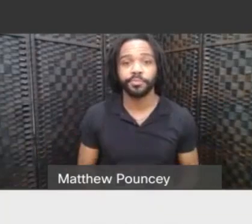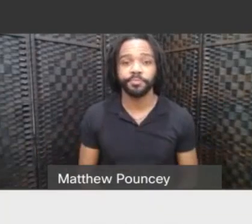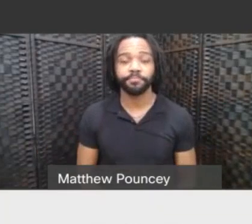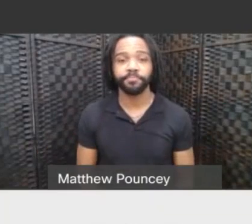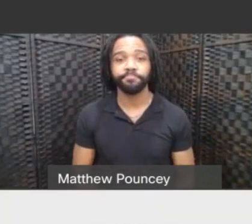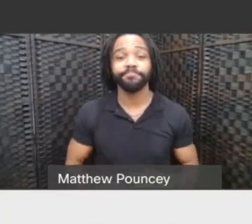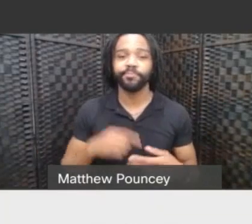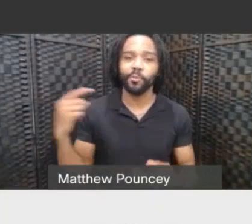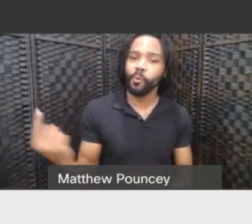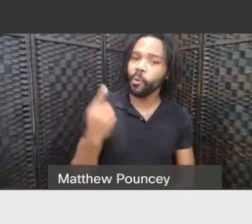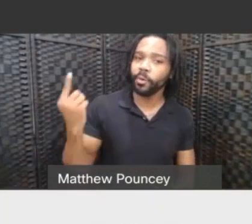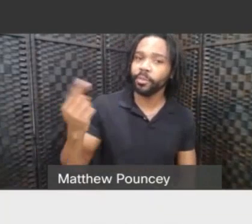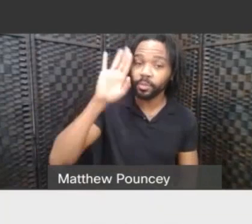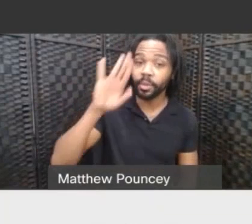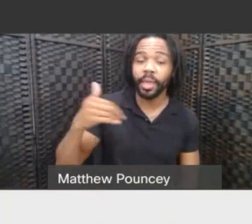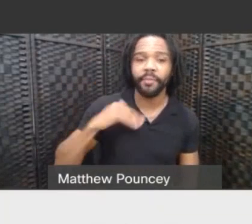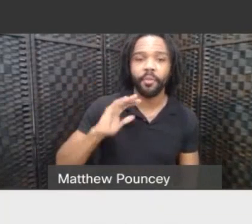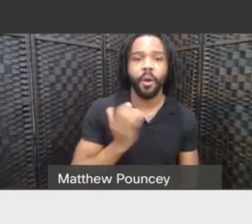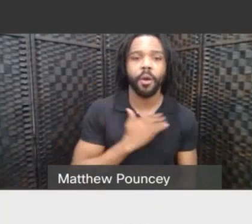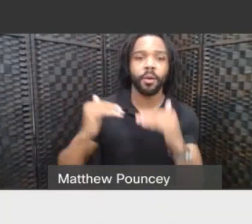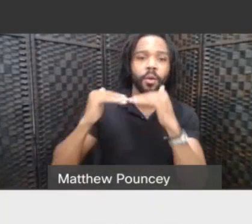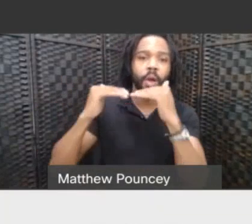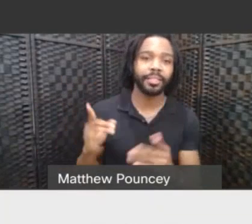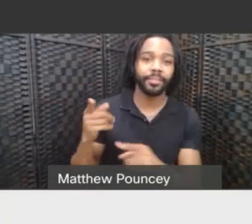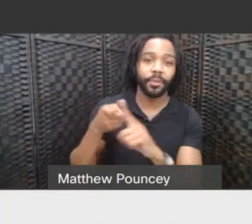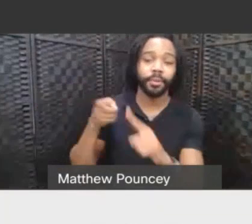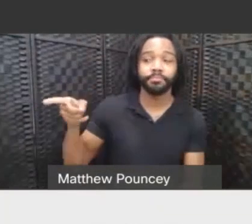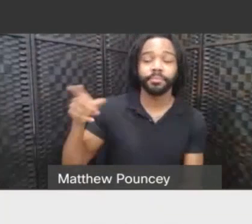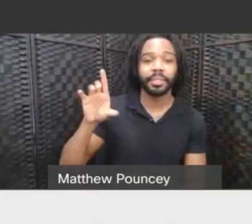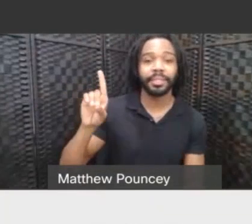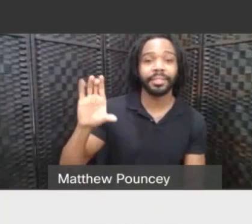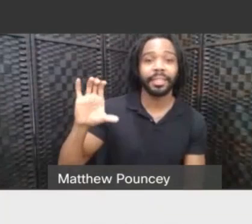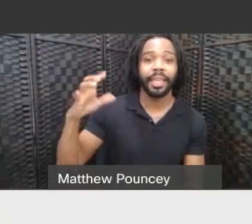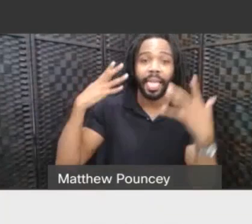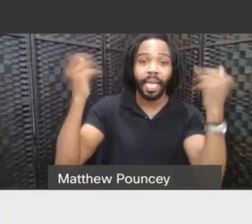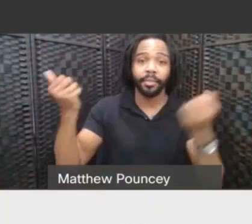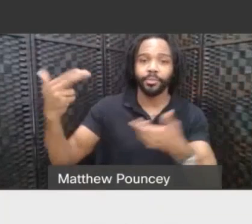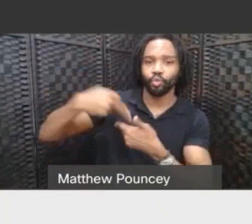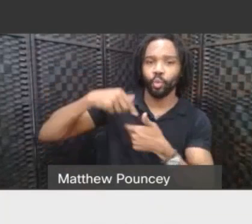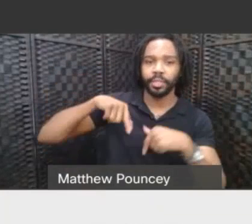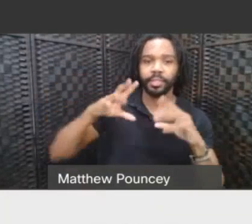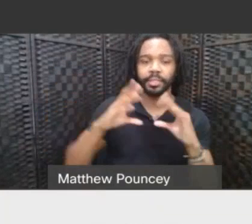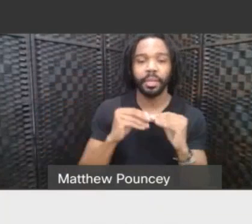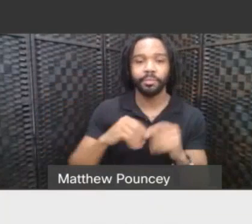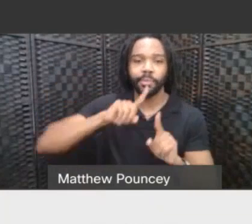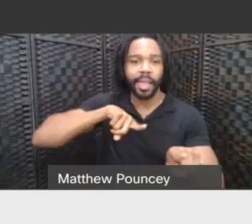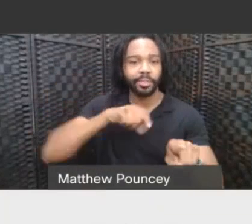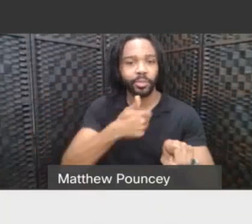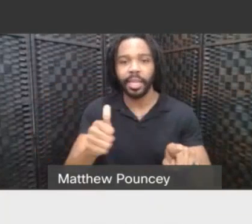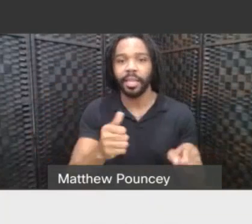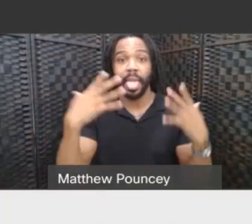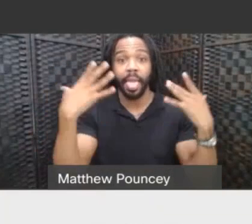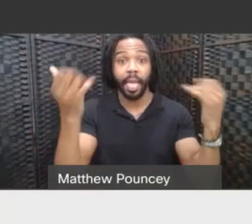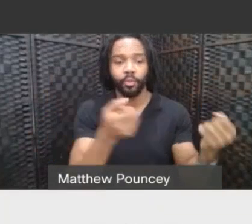As always, we have our colleagues from DC Health with us to answer any of the health-related